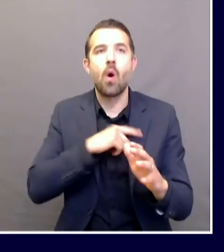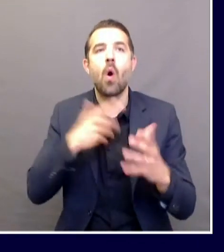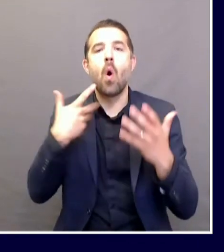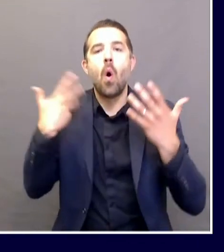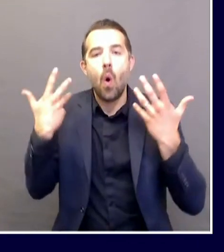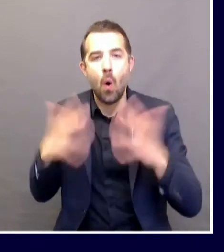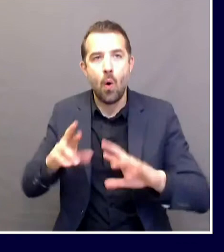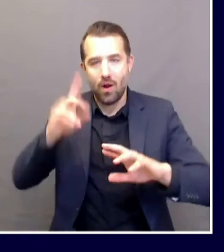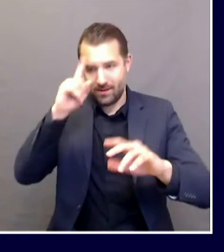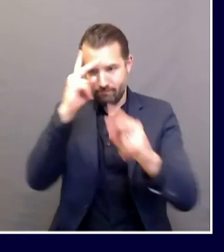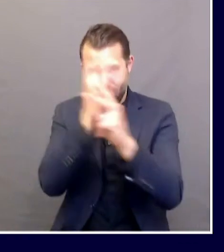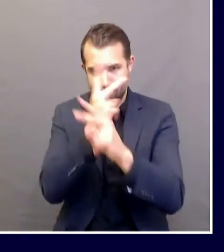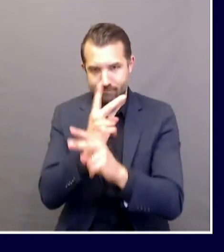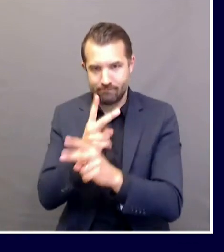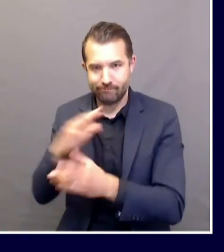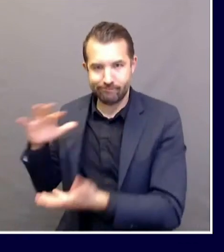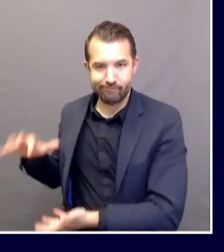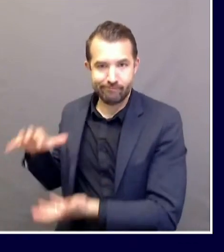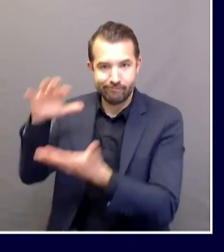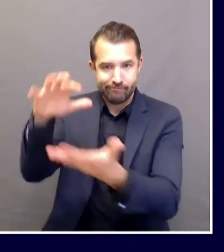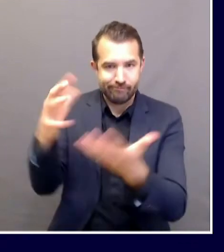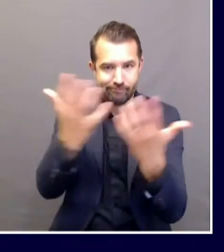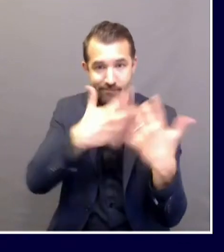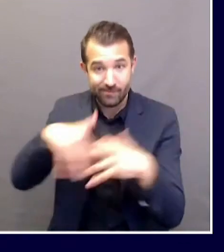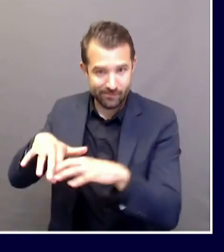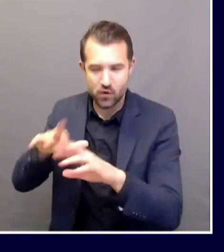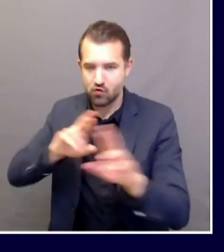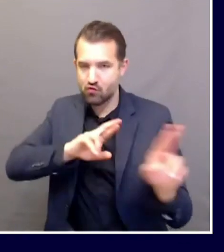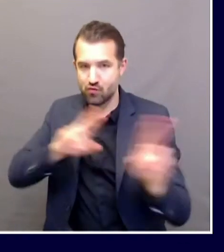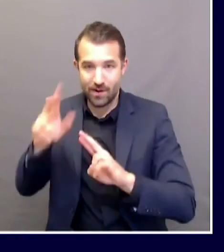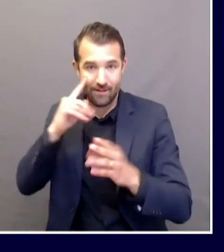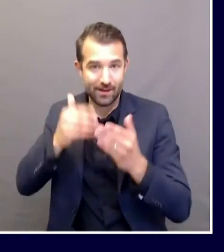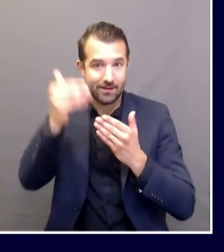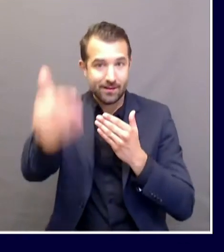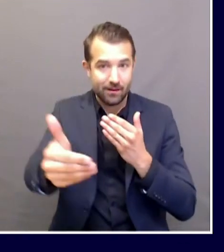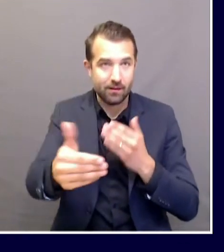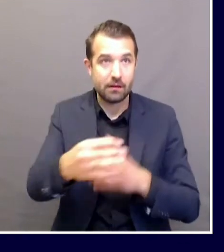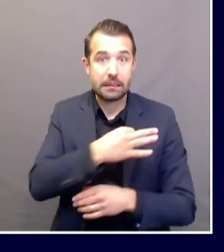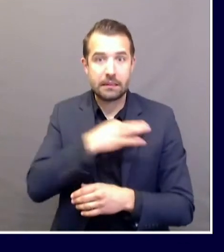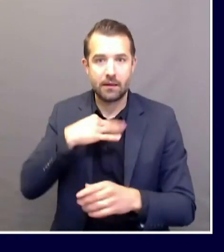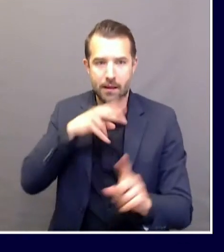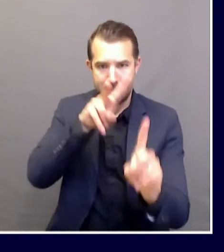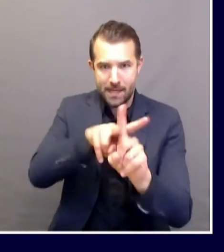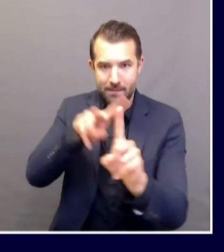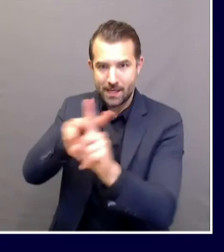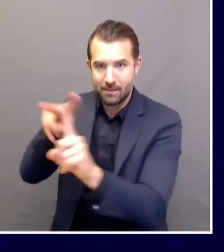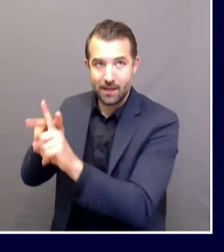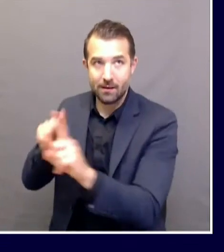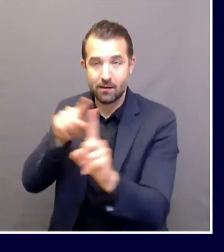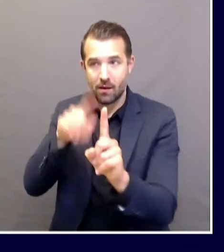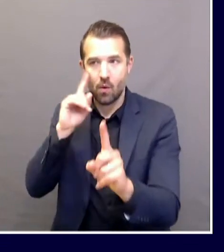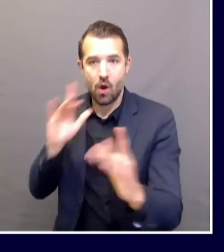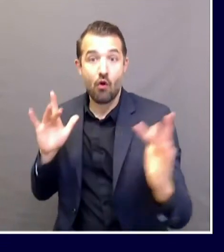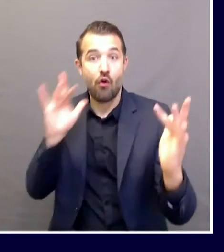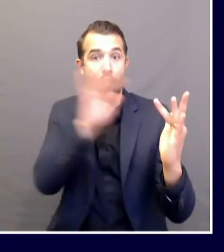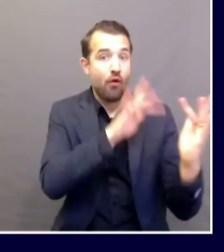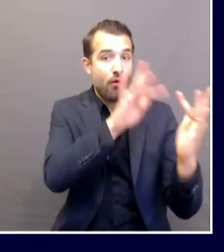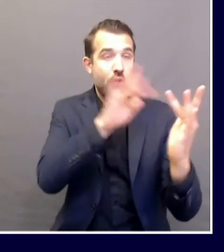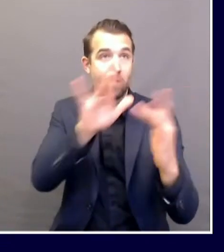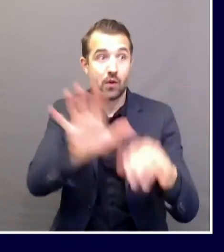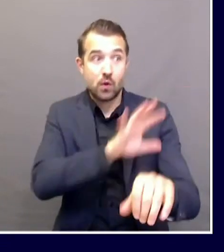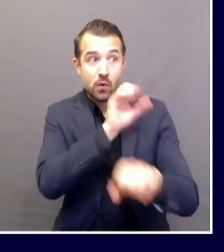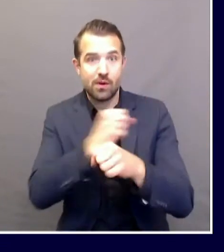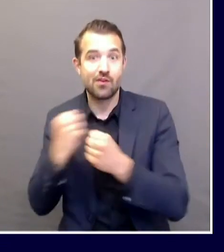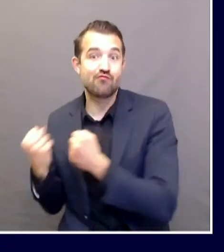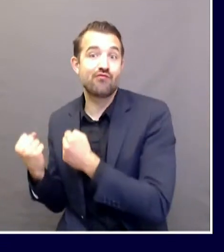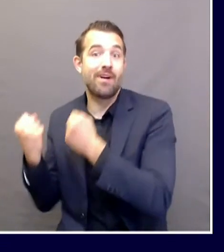you about how to get your appointment set up. We are intending to, again, swing the mobile unit back around so that you can get your